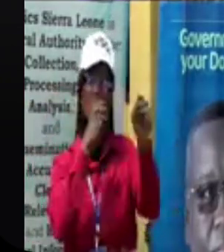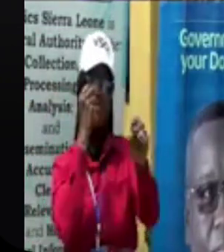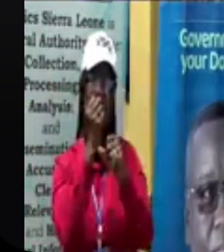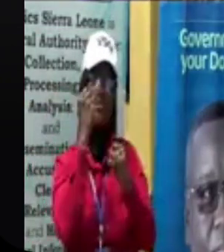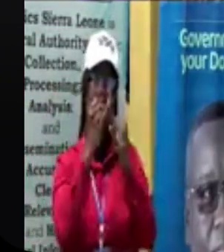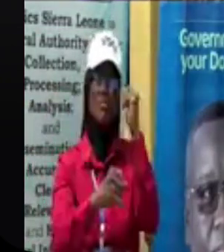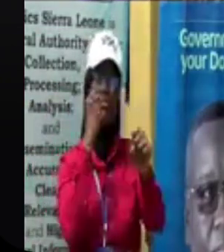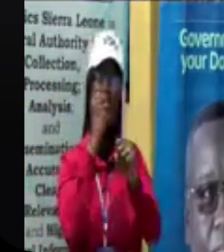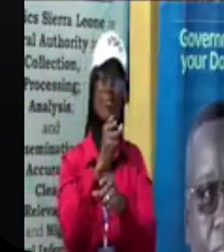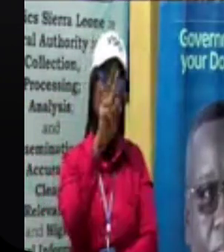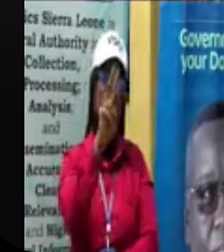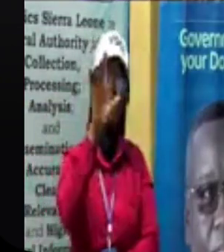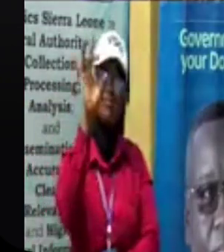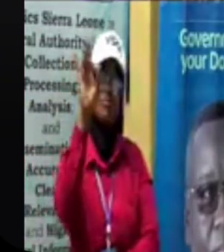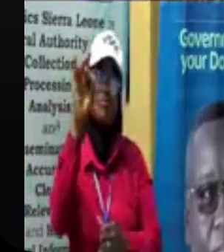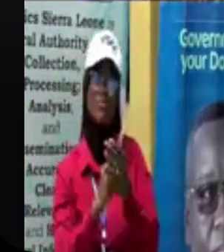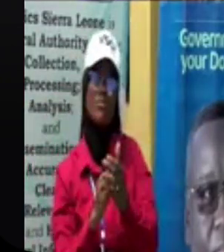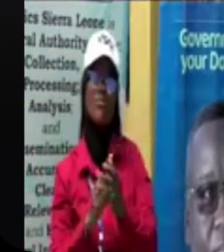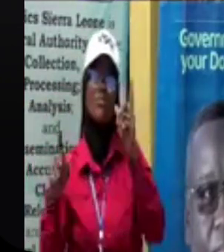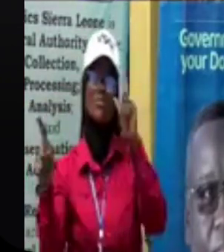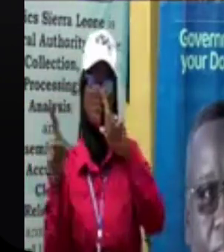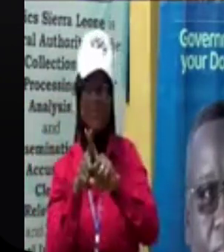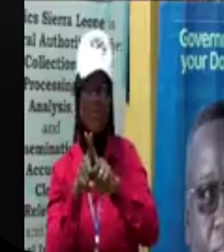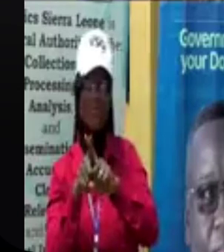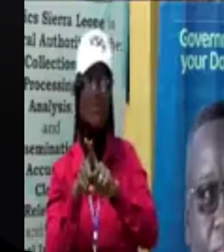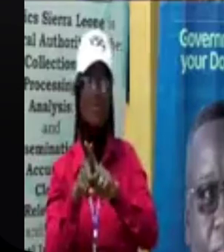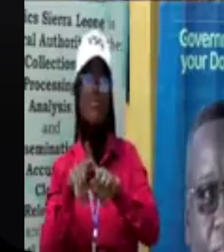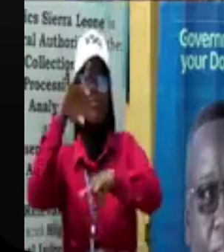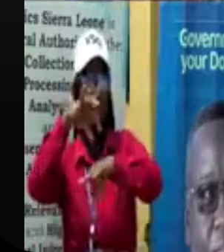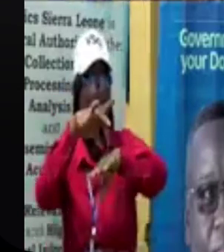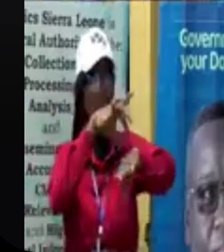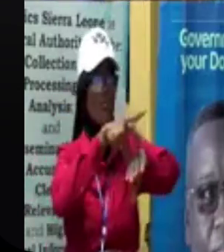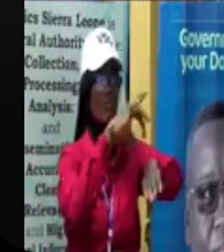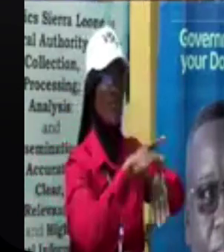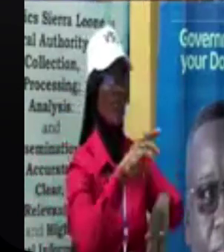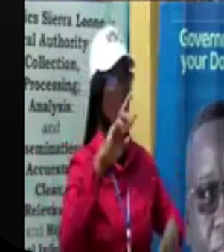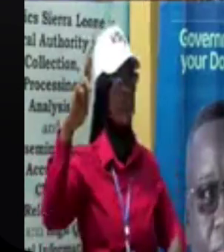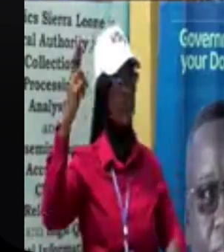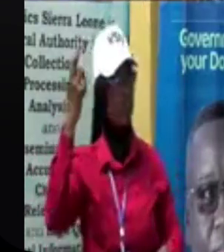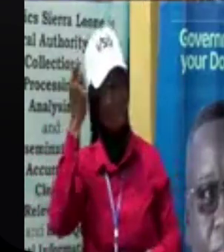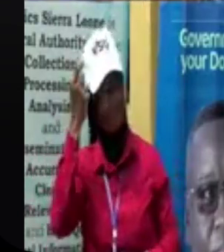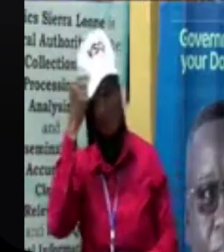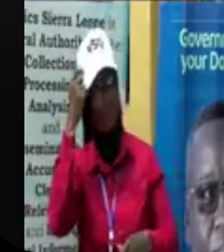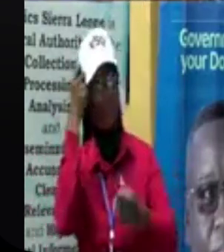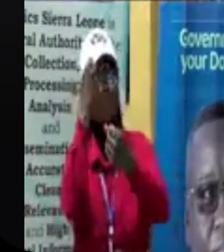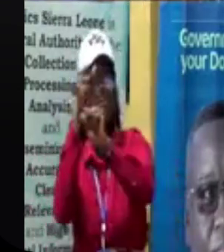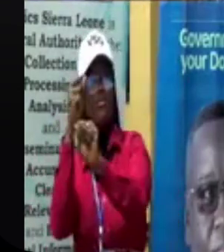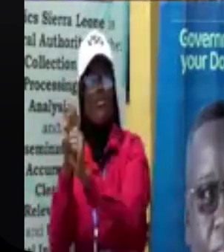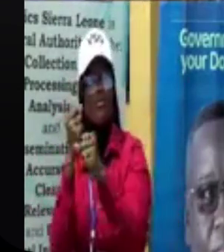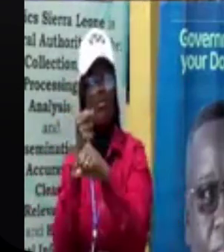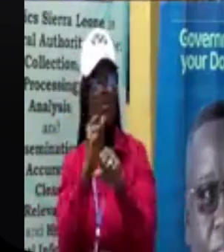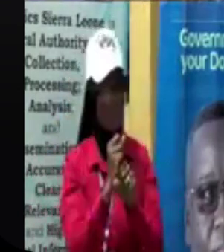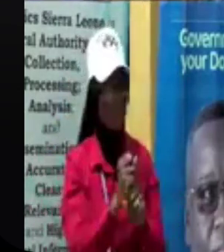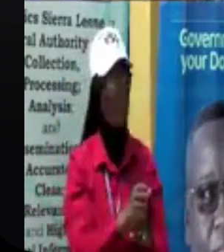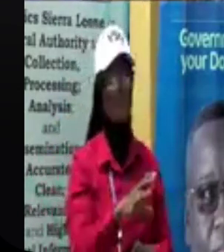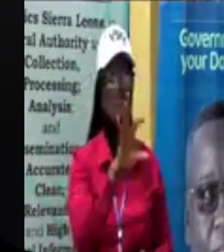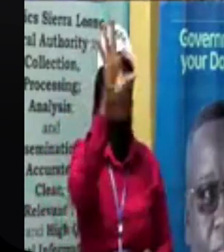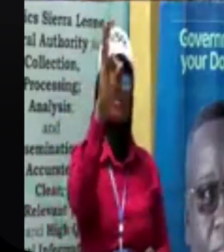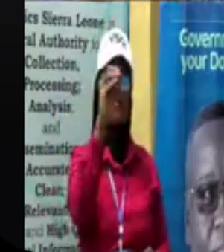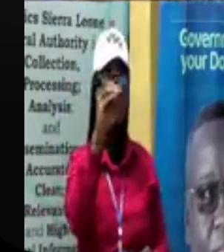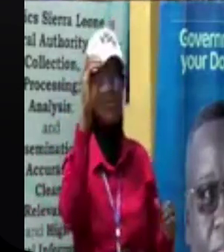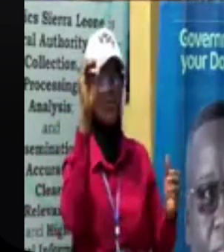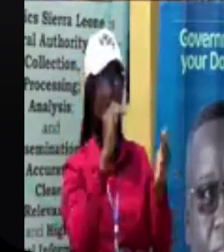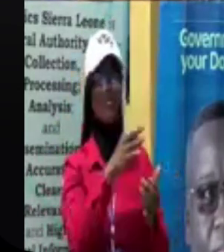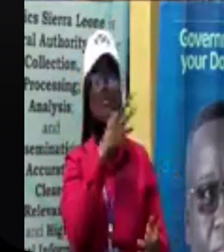Last year, 28,000 plus hectares, 9 government cultivates, and over